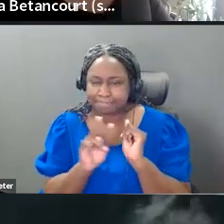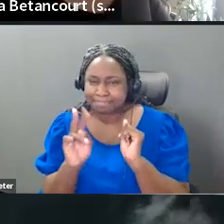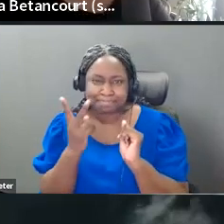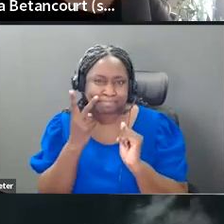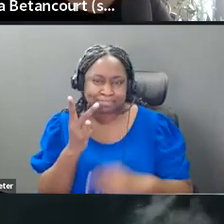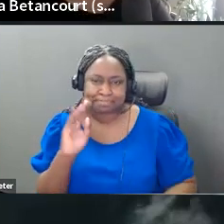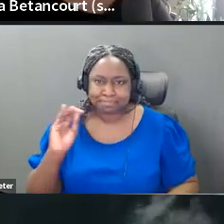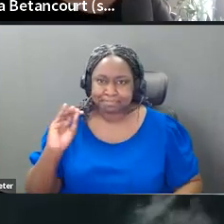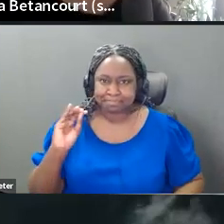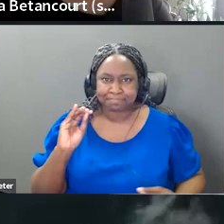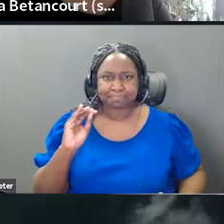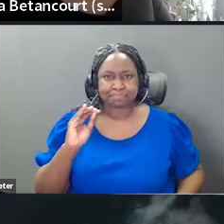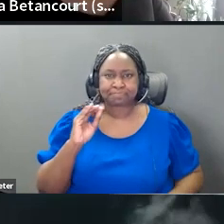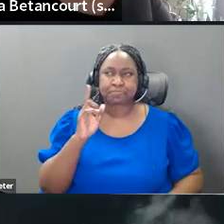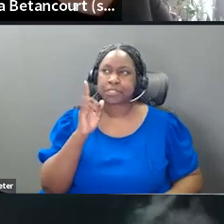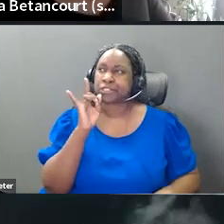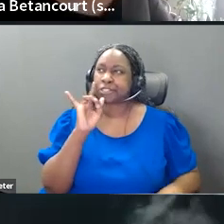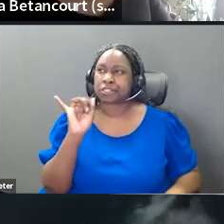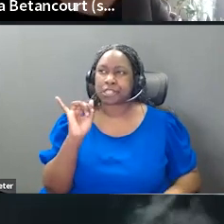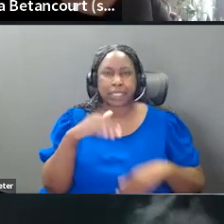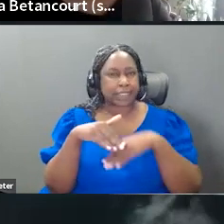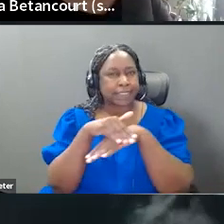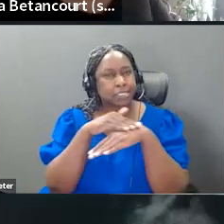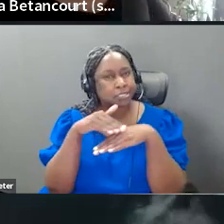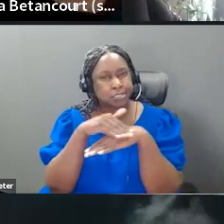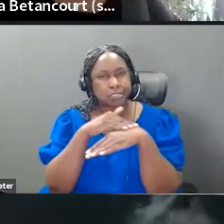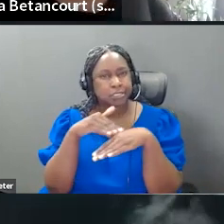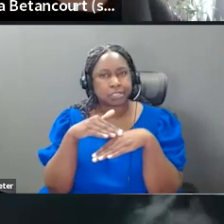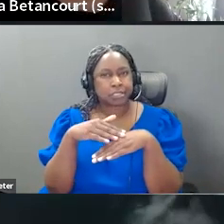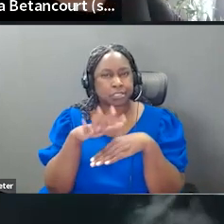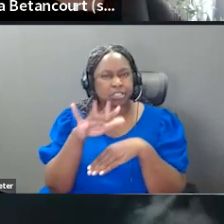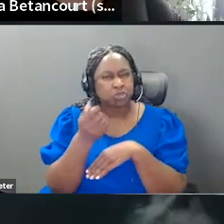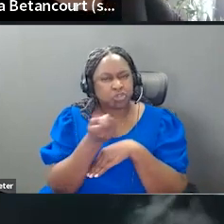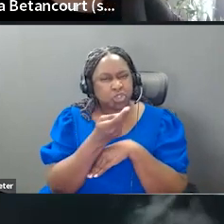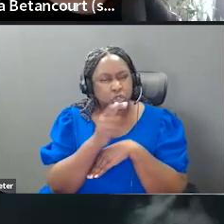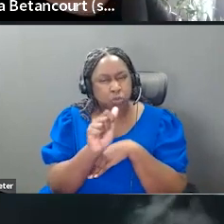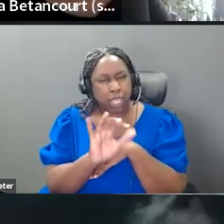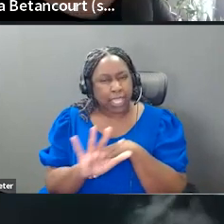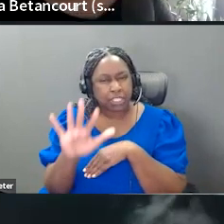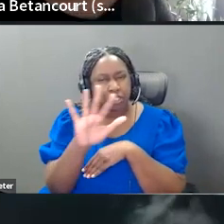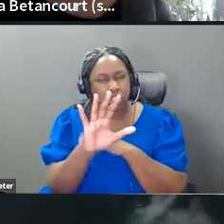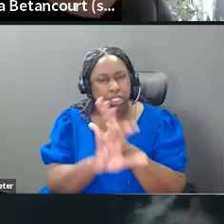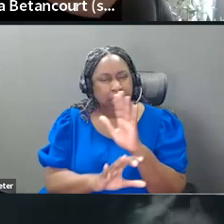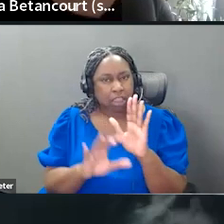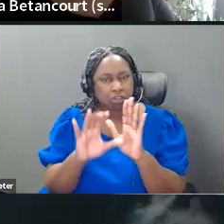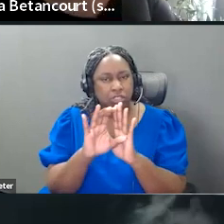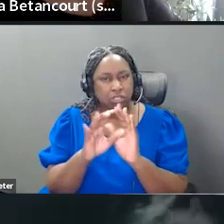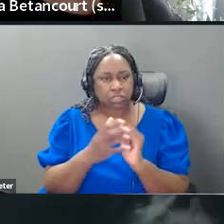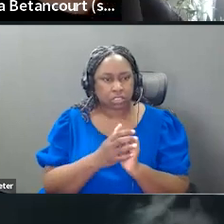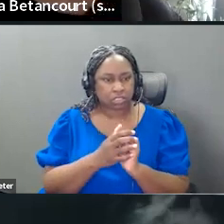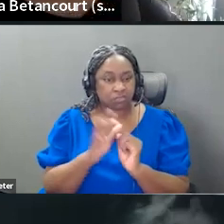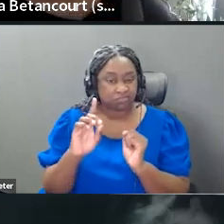that racially looks indigenous. There are very few Asian characters. I don't see anyone with a